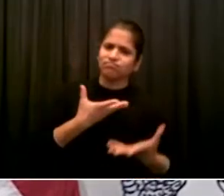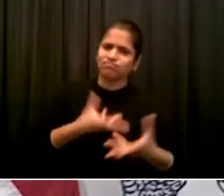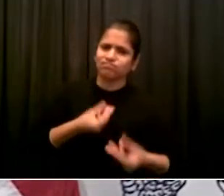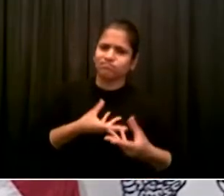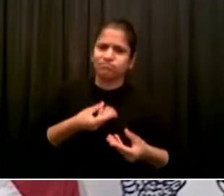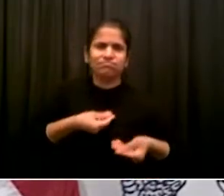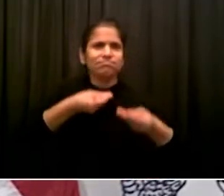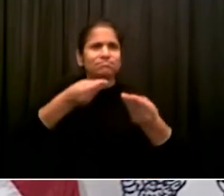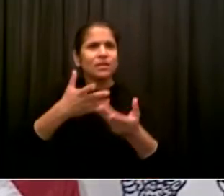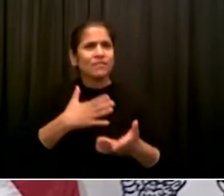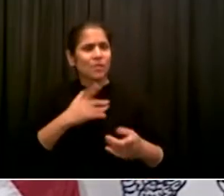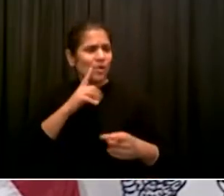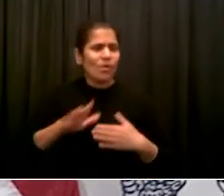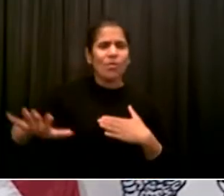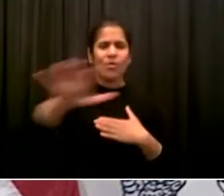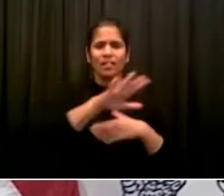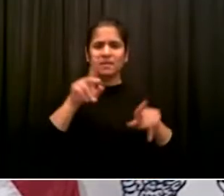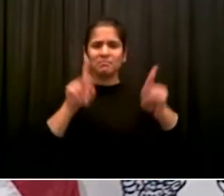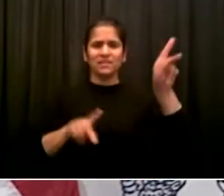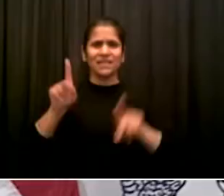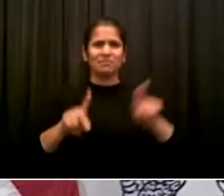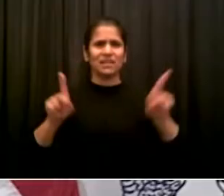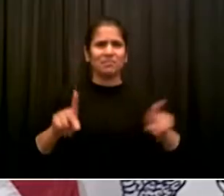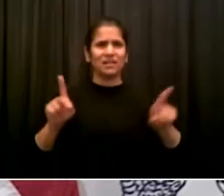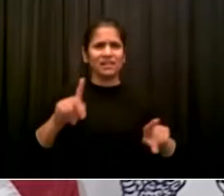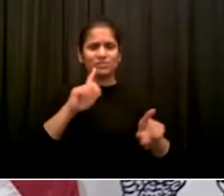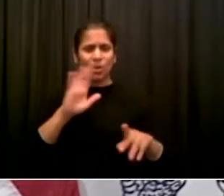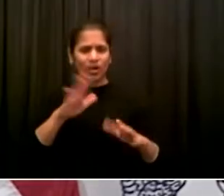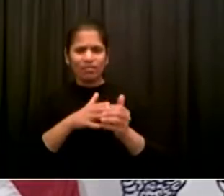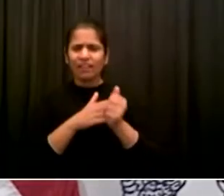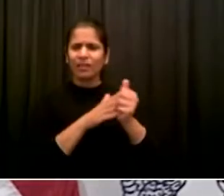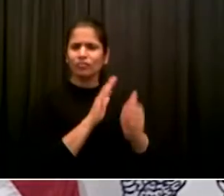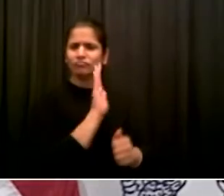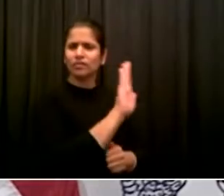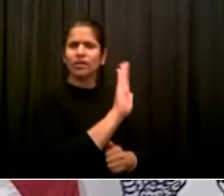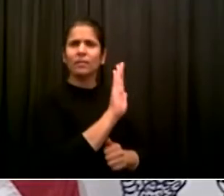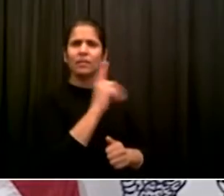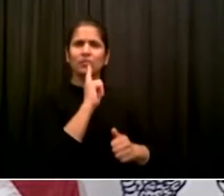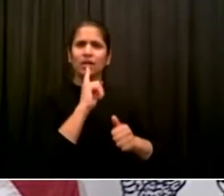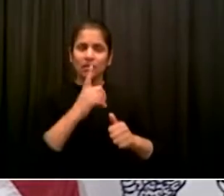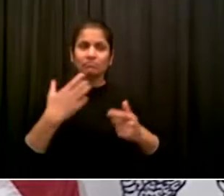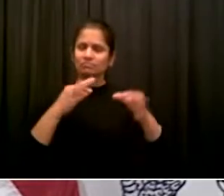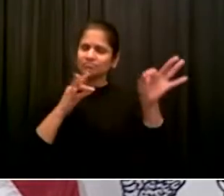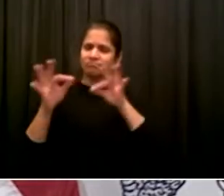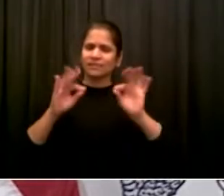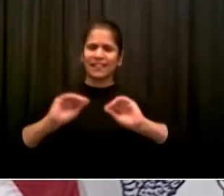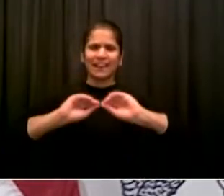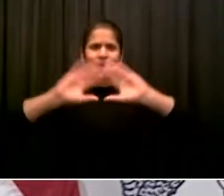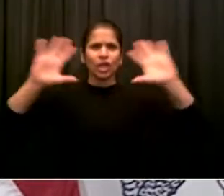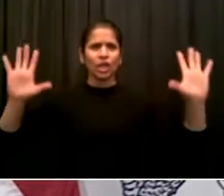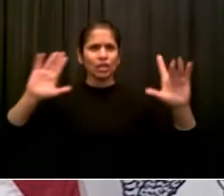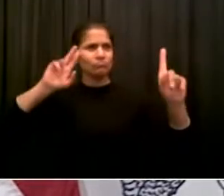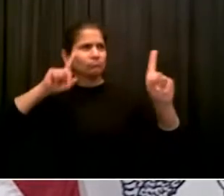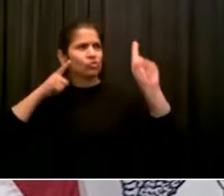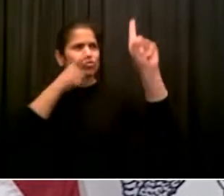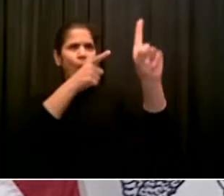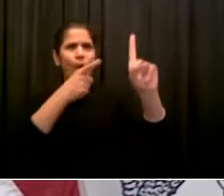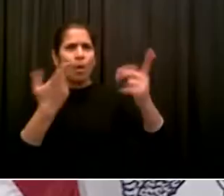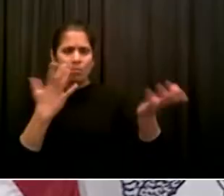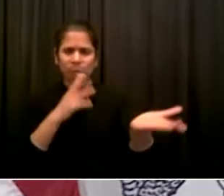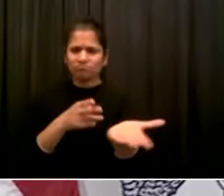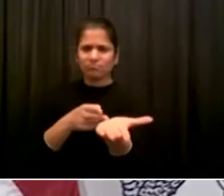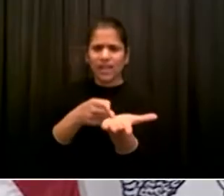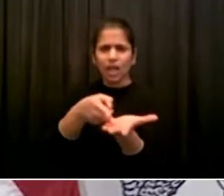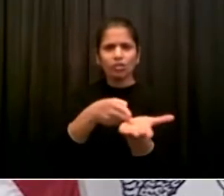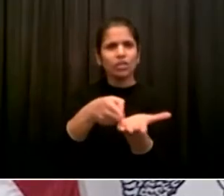President Biden's leadership because he's giving us clear goals, being honest about the challenges we faced, but he's giving us a sense of direction that